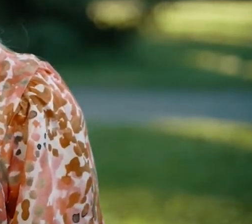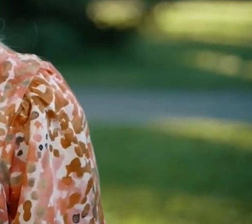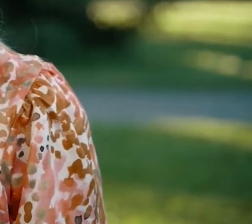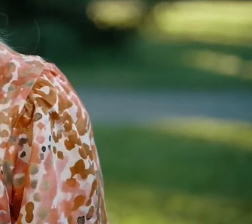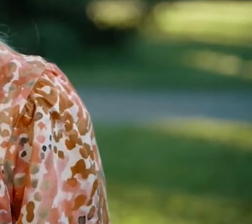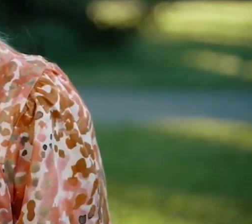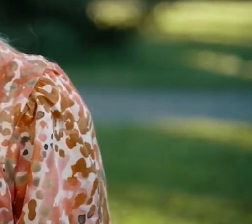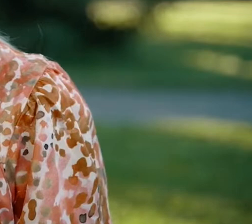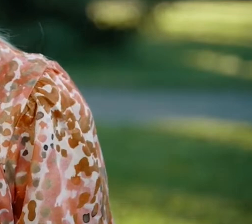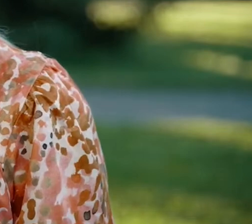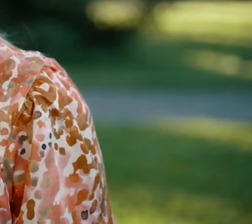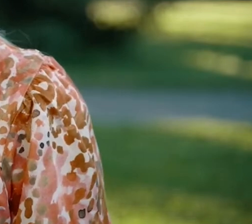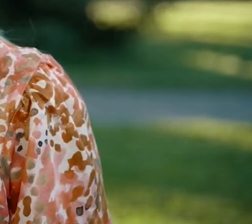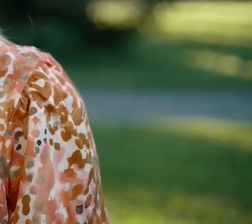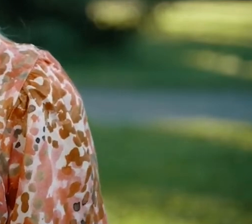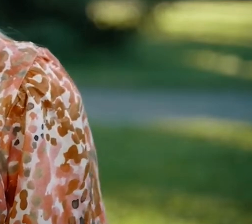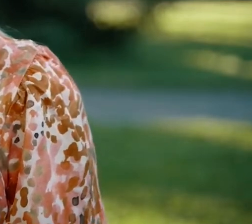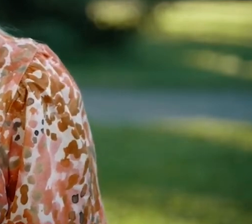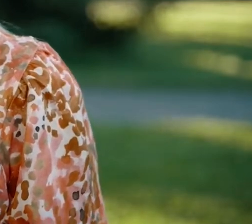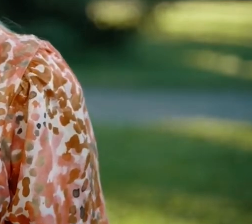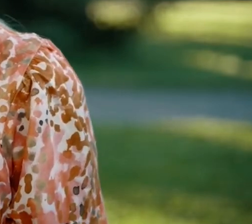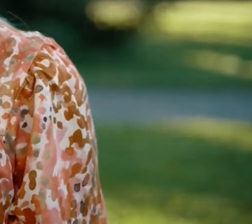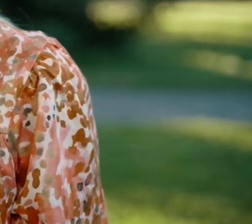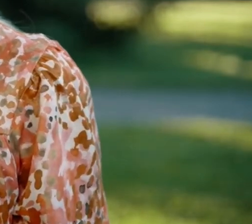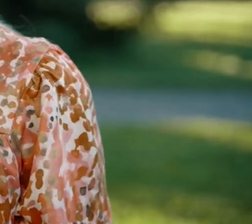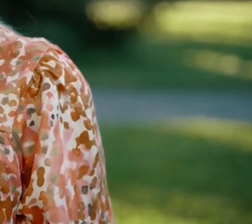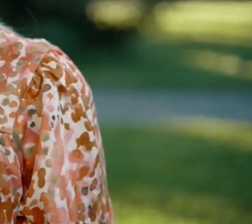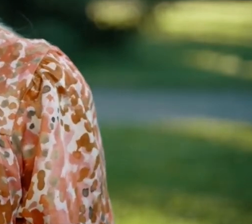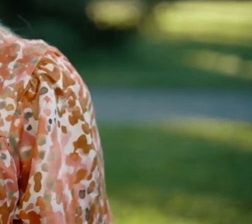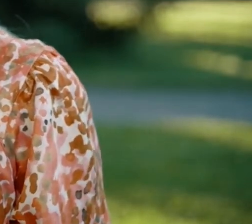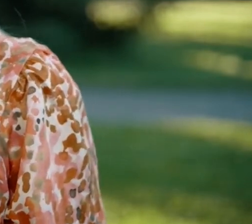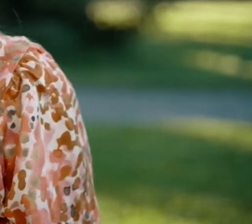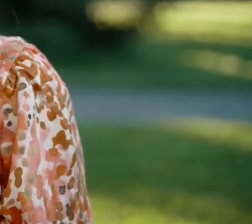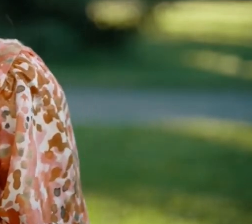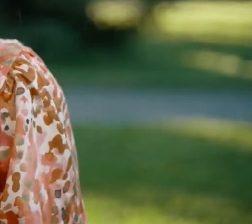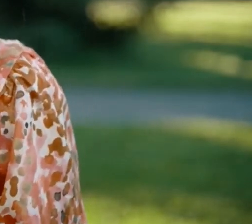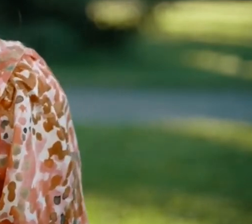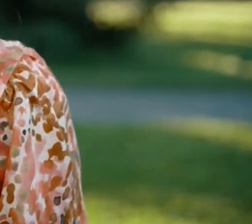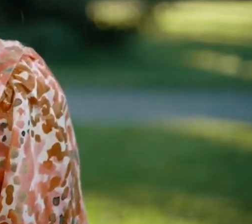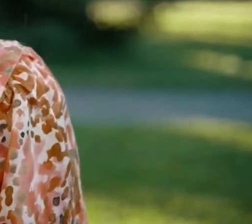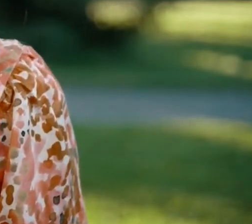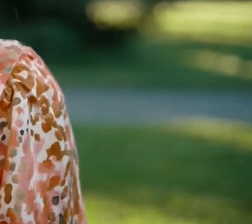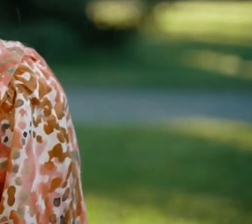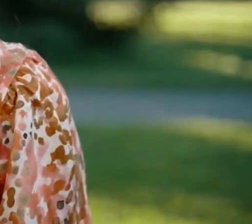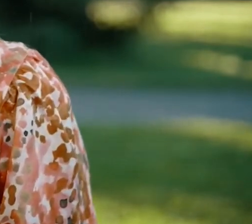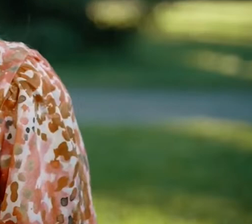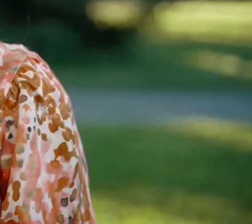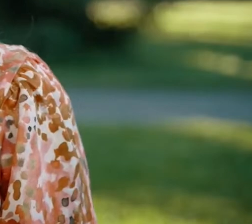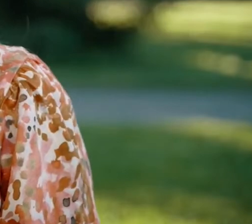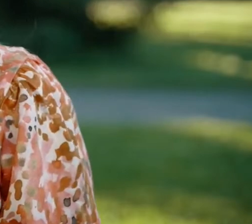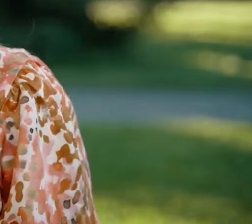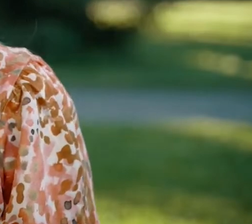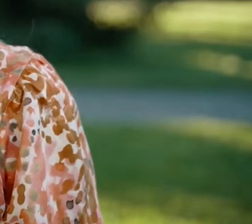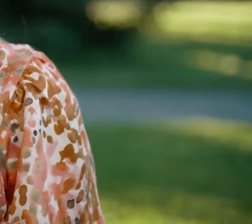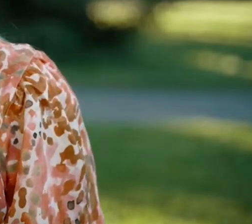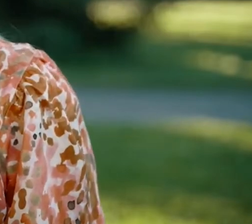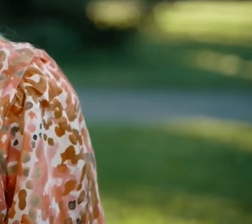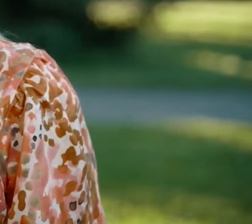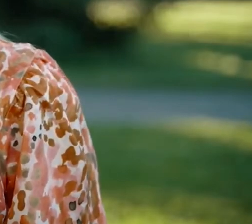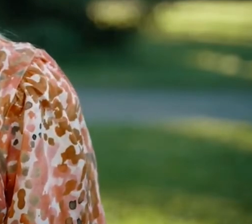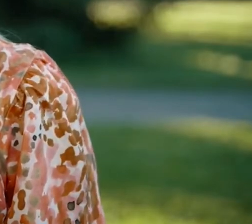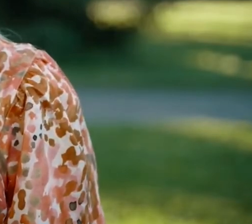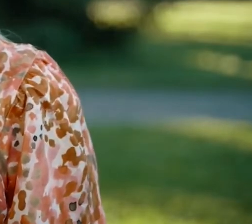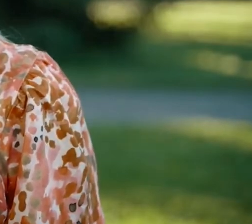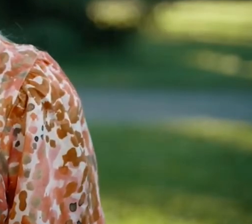the 1990 levels. In addition, national adaptation measures are taken to promote